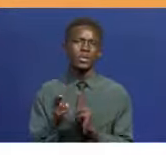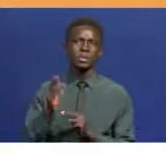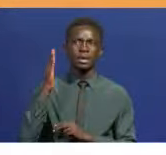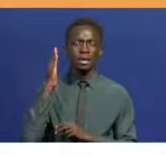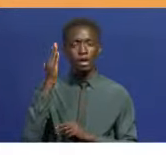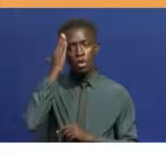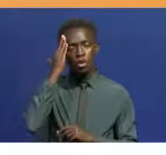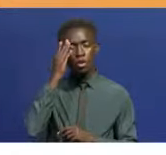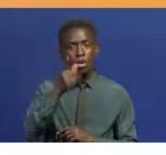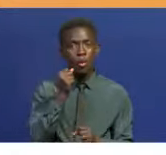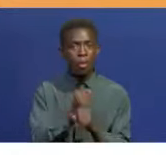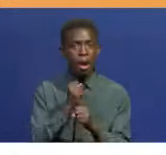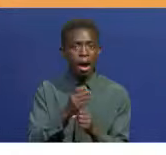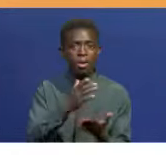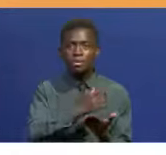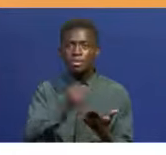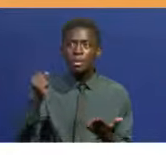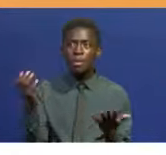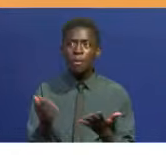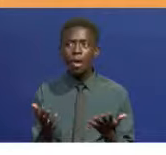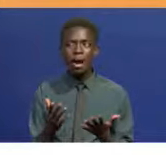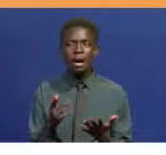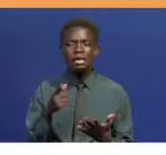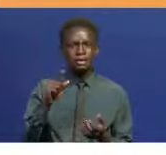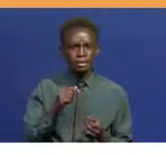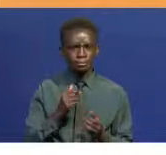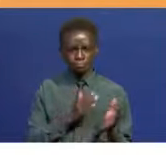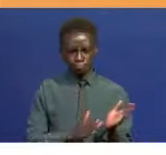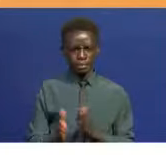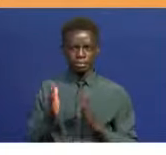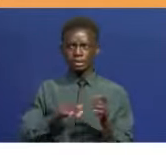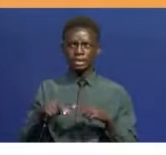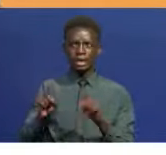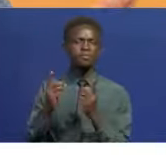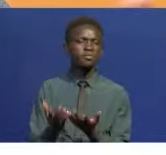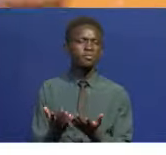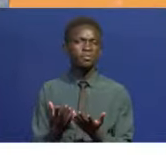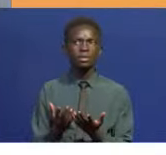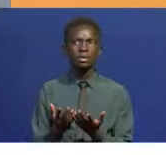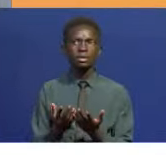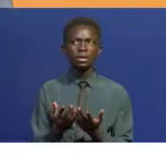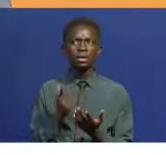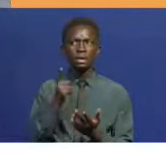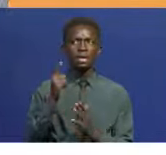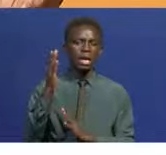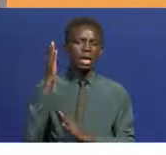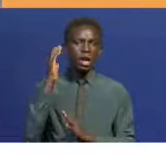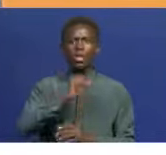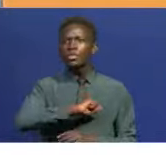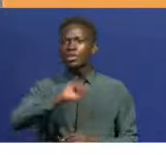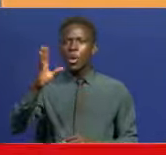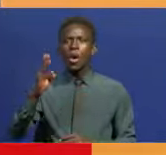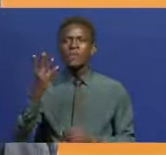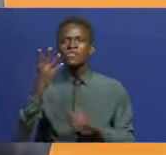deploying these guards? They were repackaged themselves. And they were not deploying these guards to Kiangware or